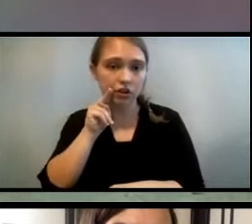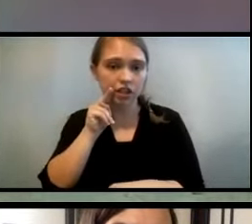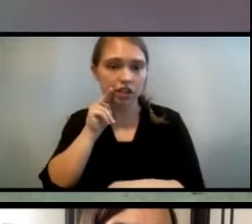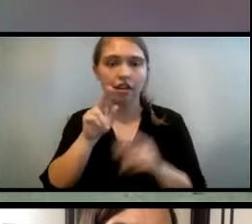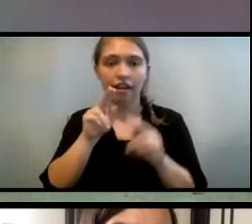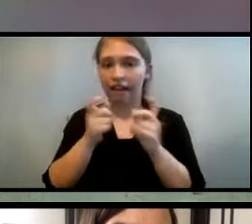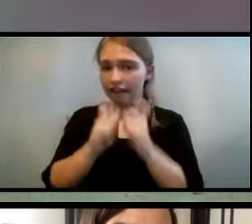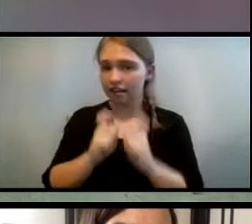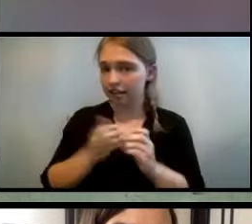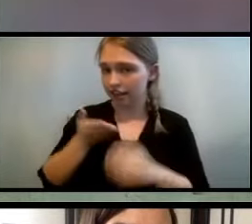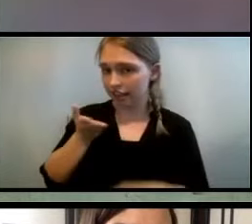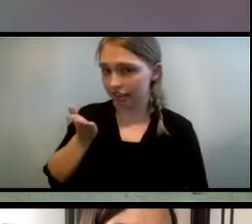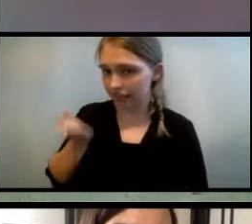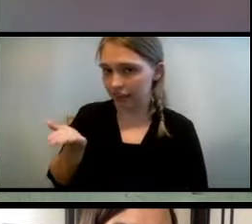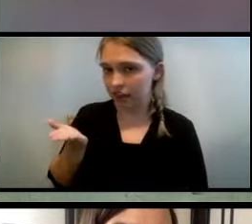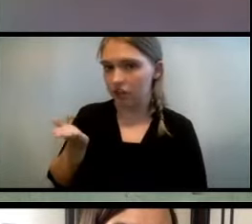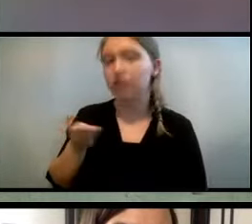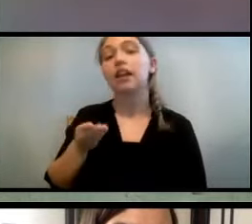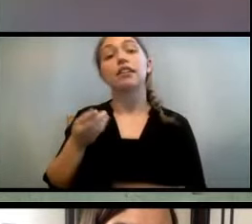that's actually where